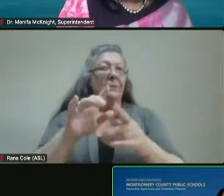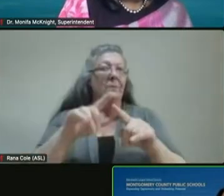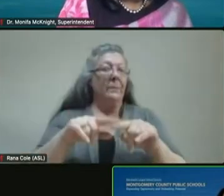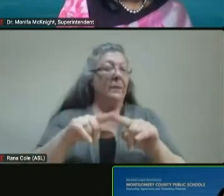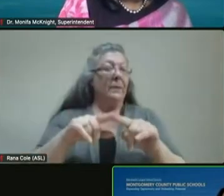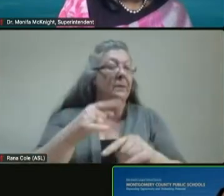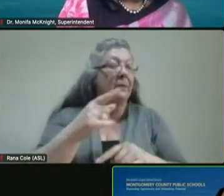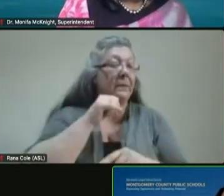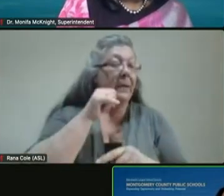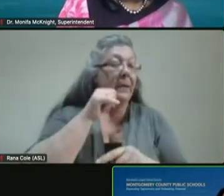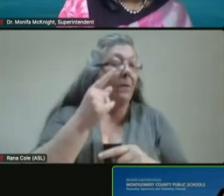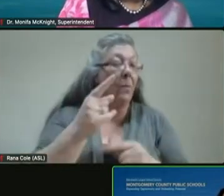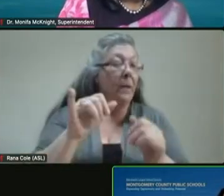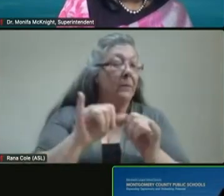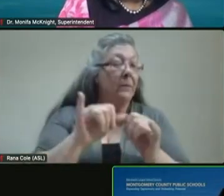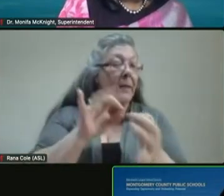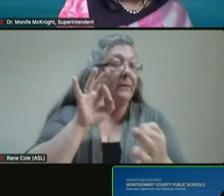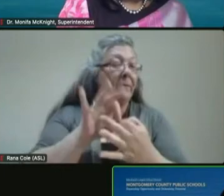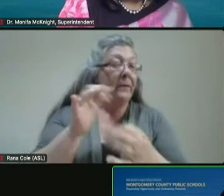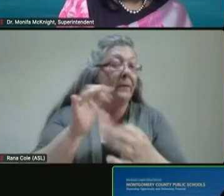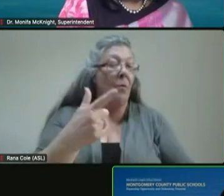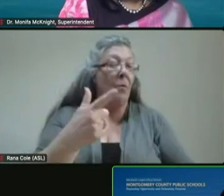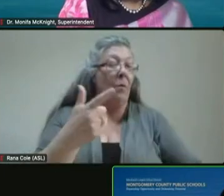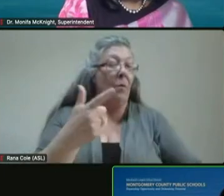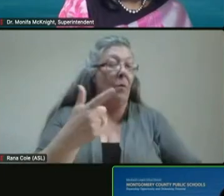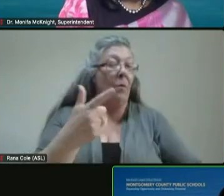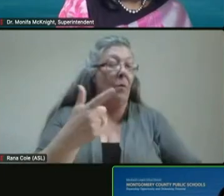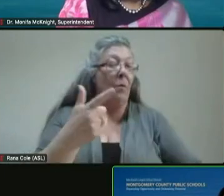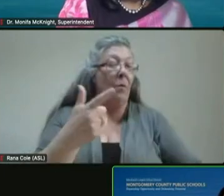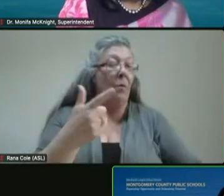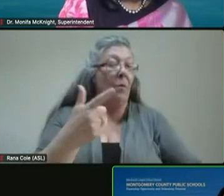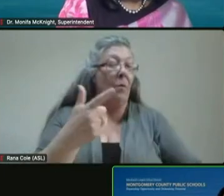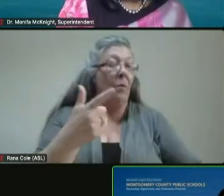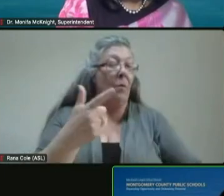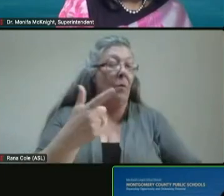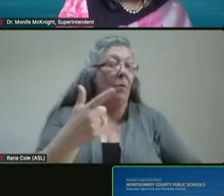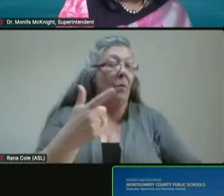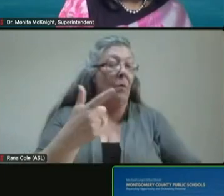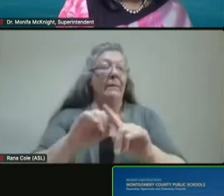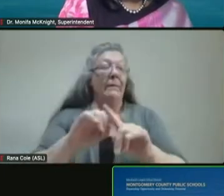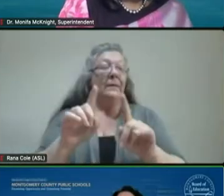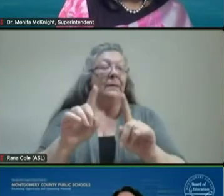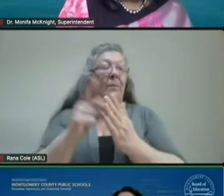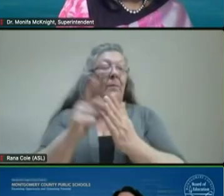based on the needs of the school and the different programs that they have and so on.